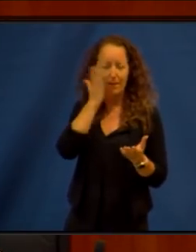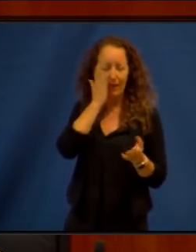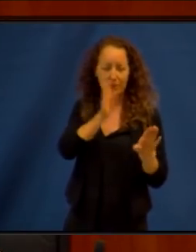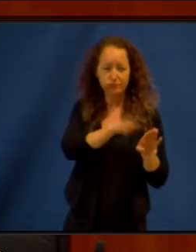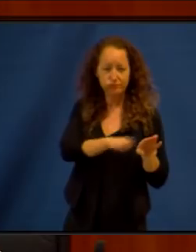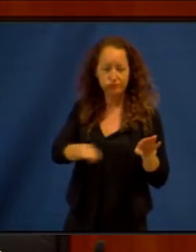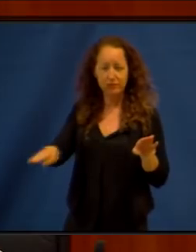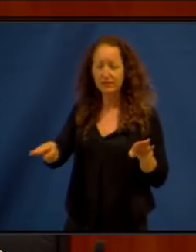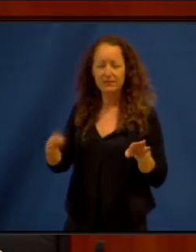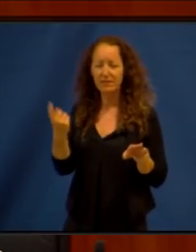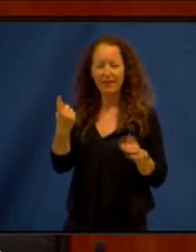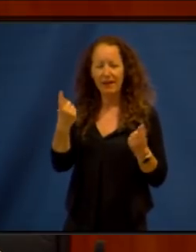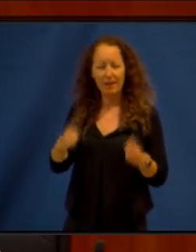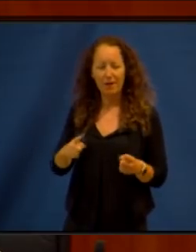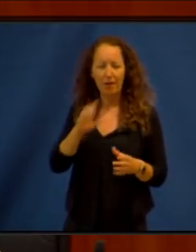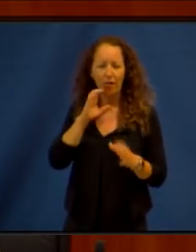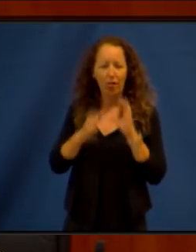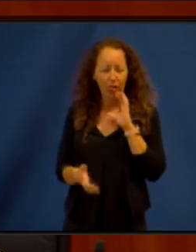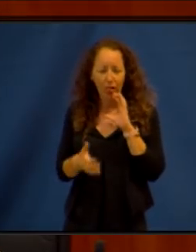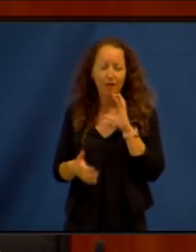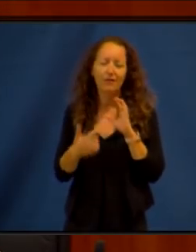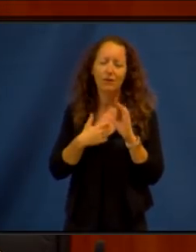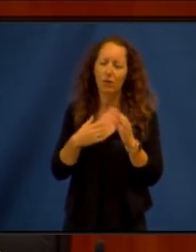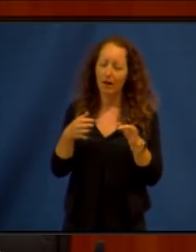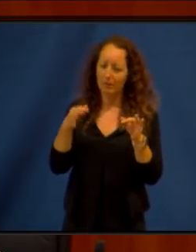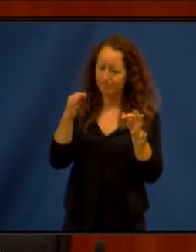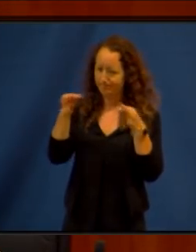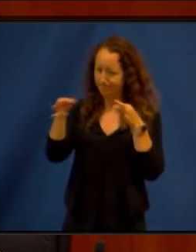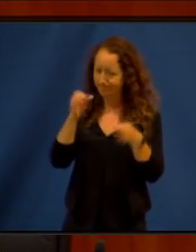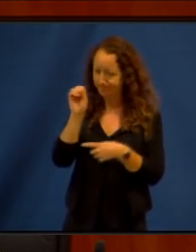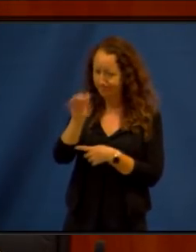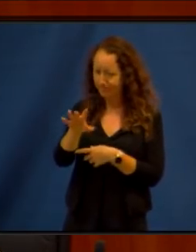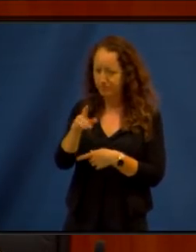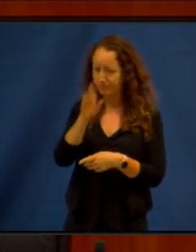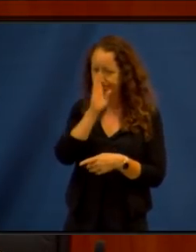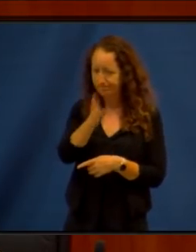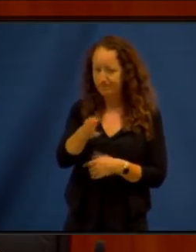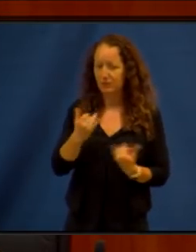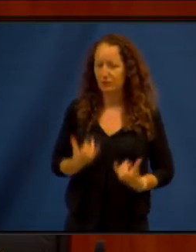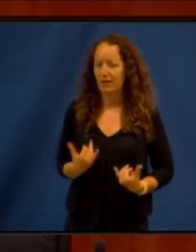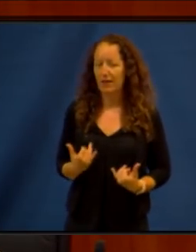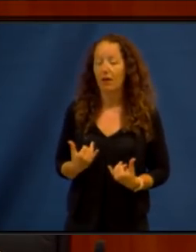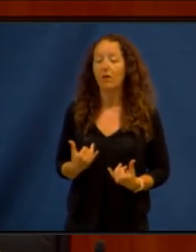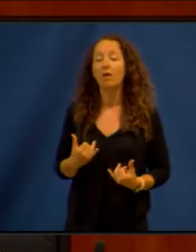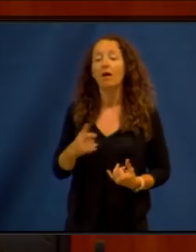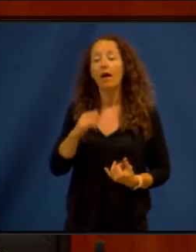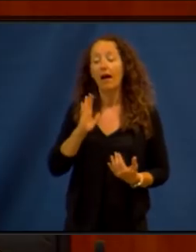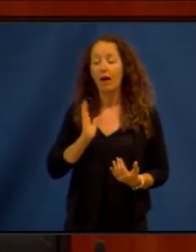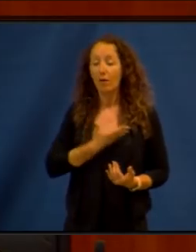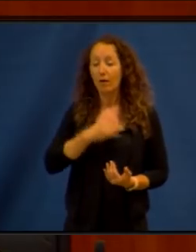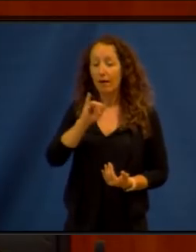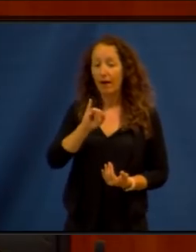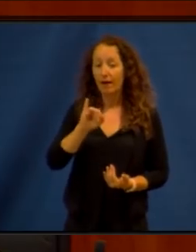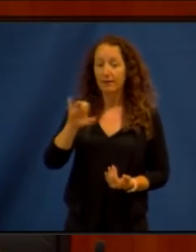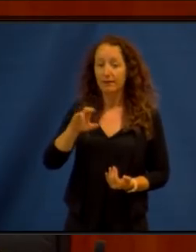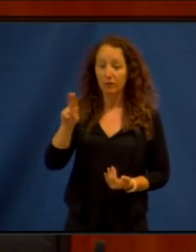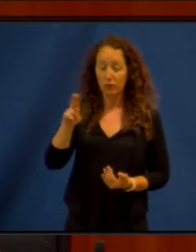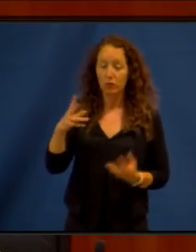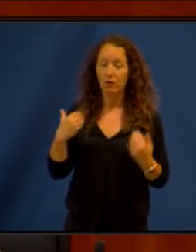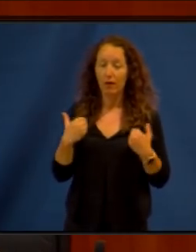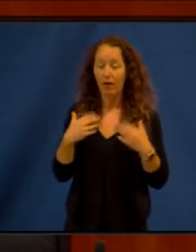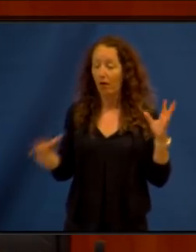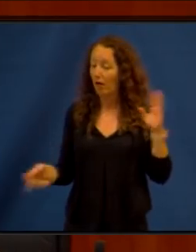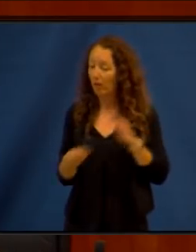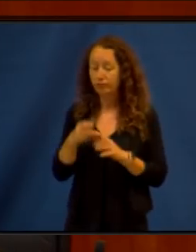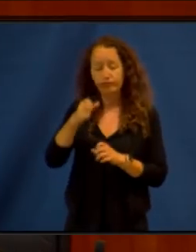right now. We have a 20-bed ICU that's open all year round, and as of today at 10 o'clock in the morning,